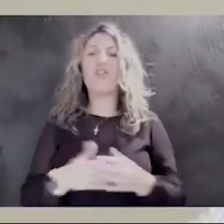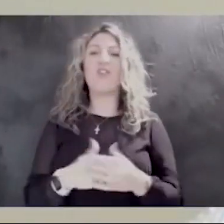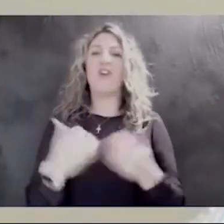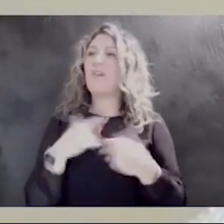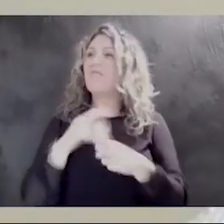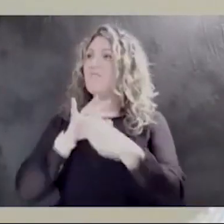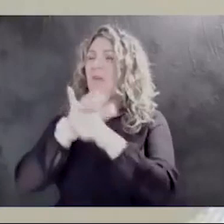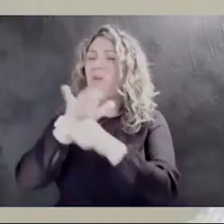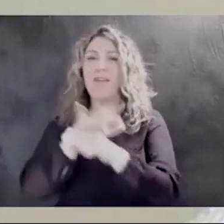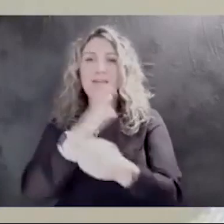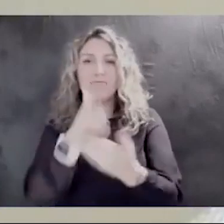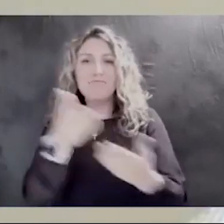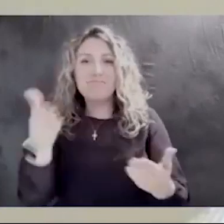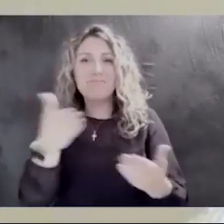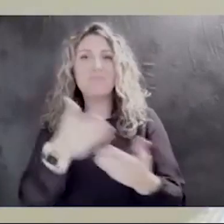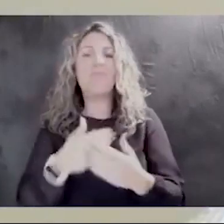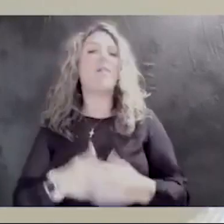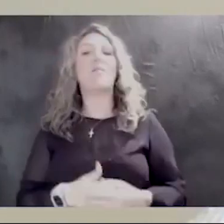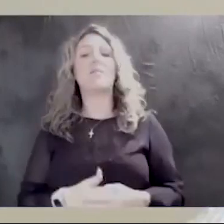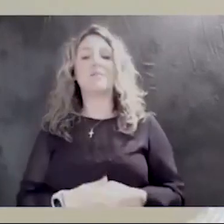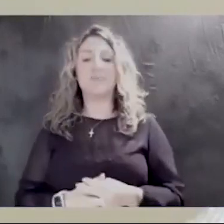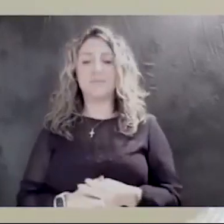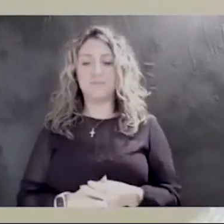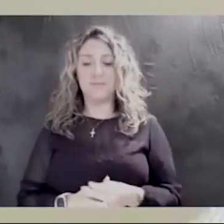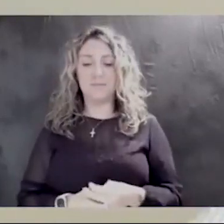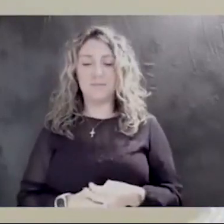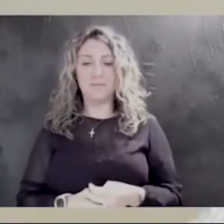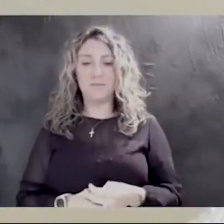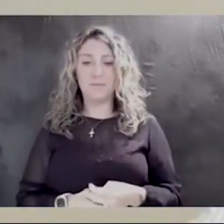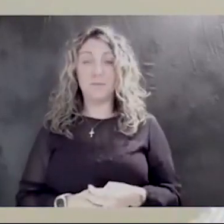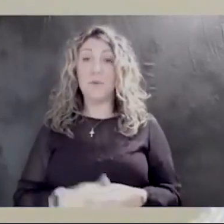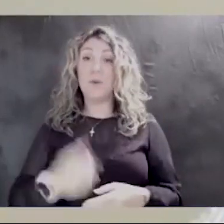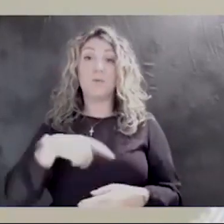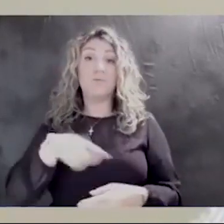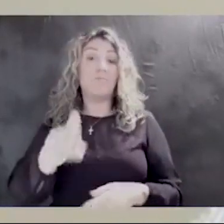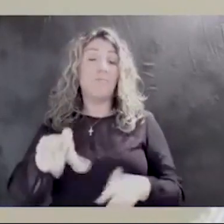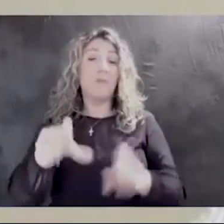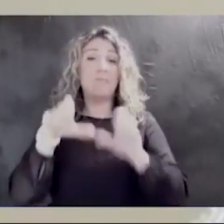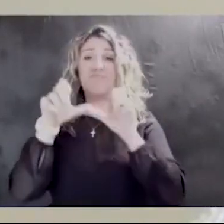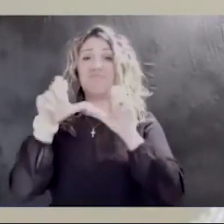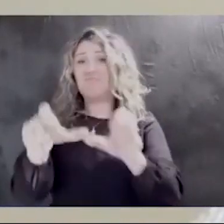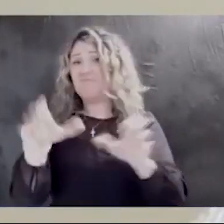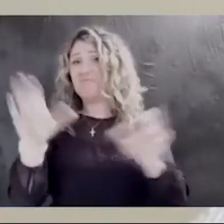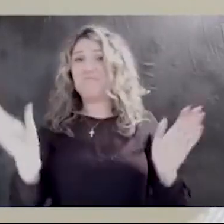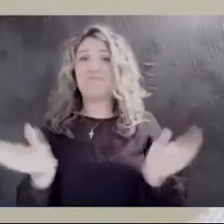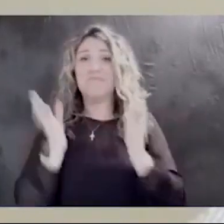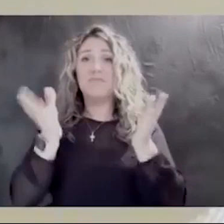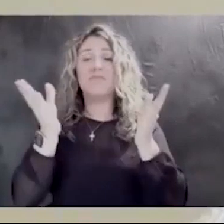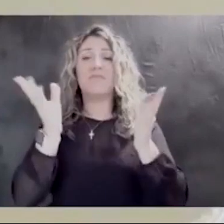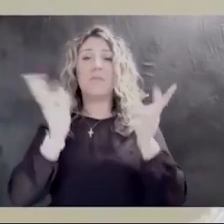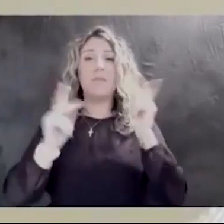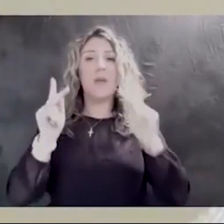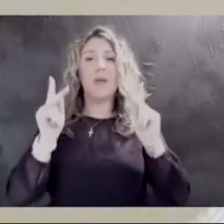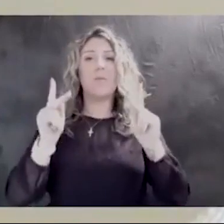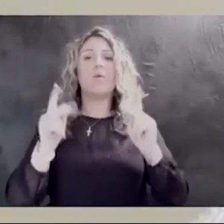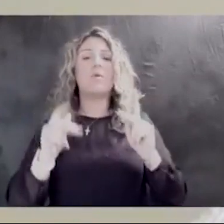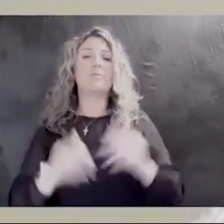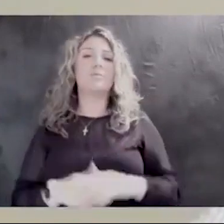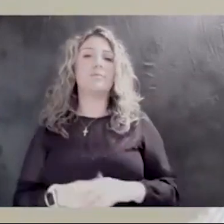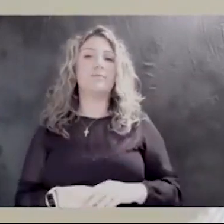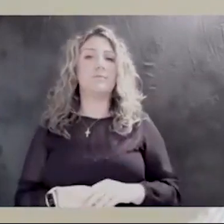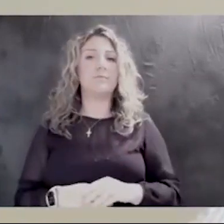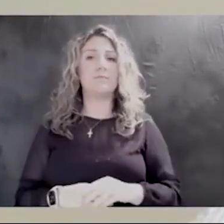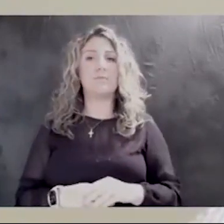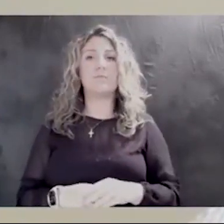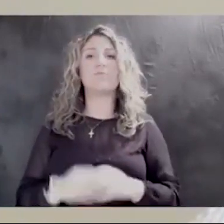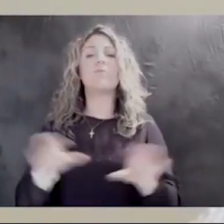supply. And so we need to continue to encourage people, do what we